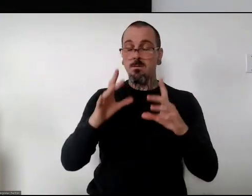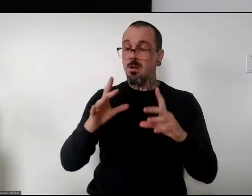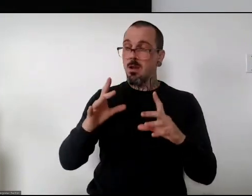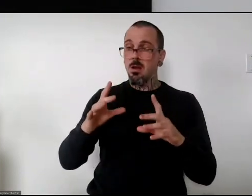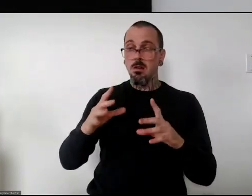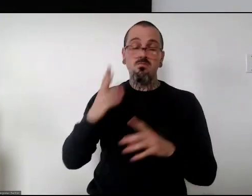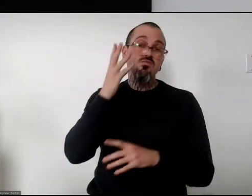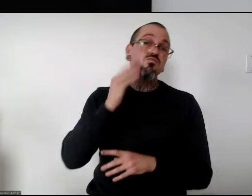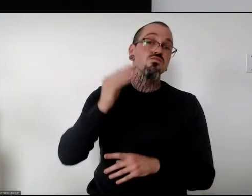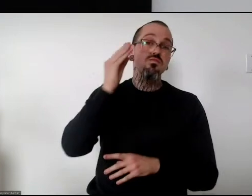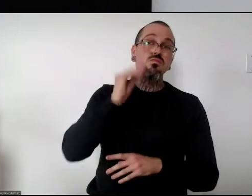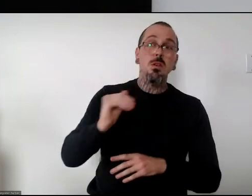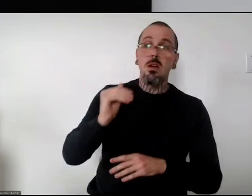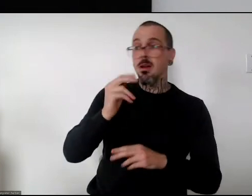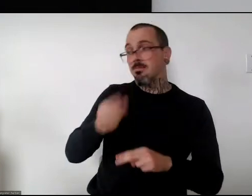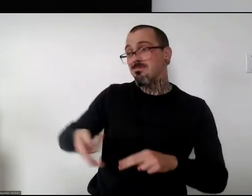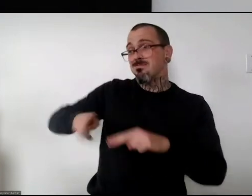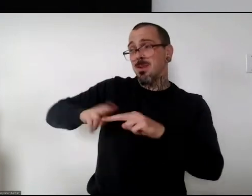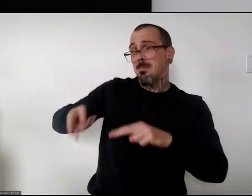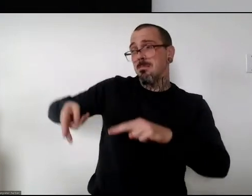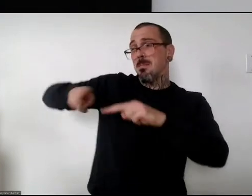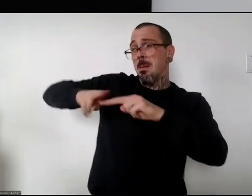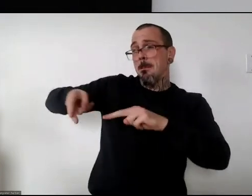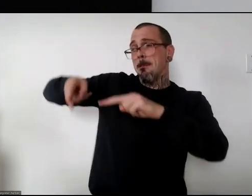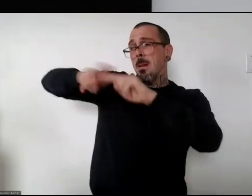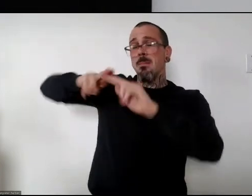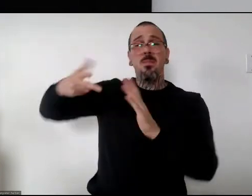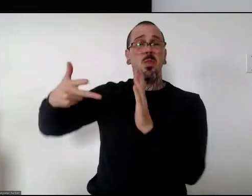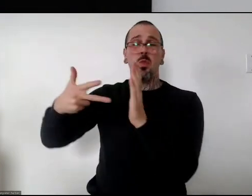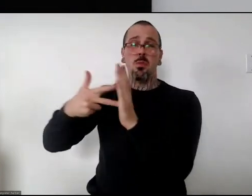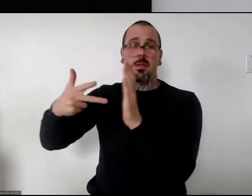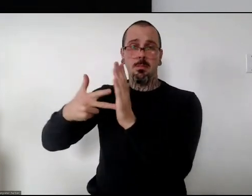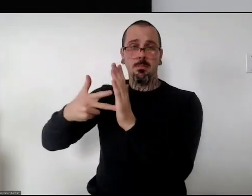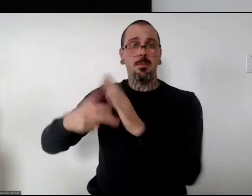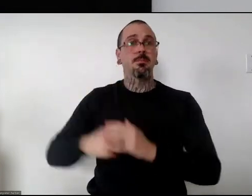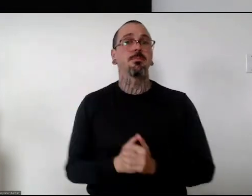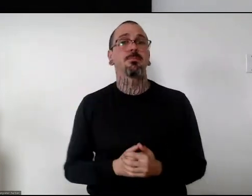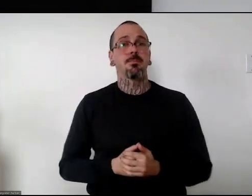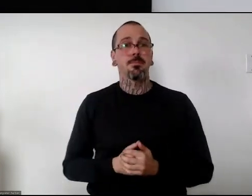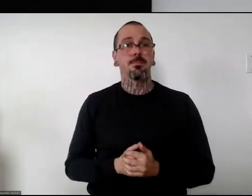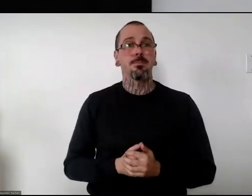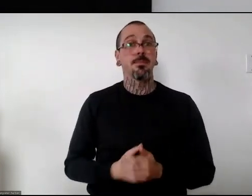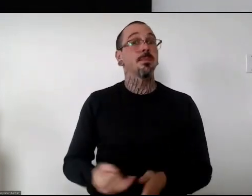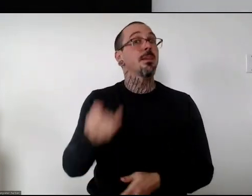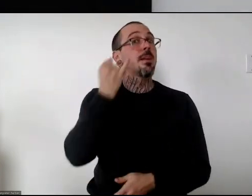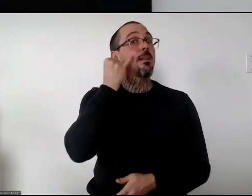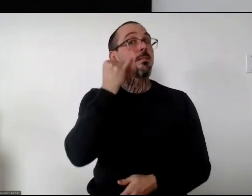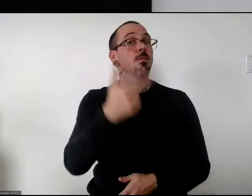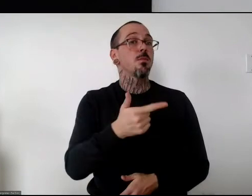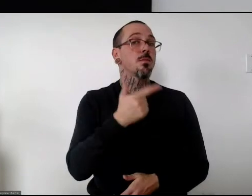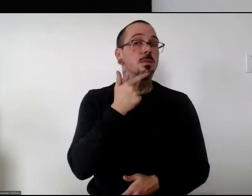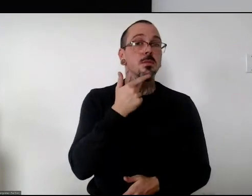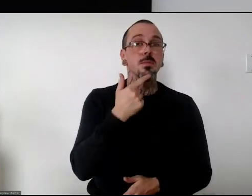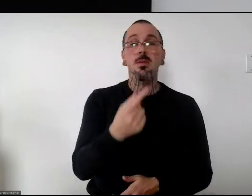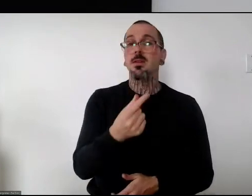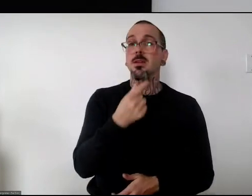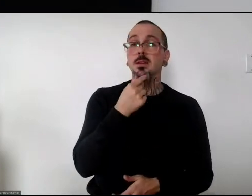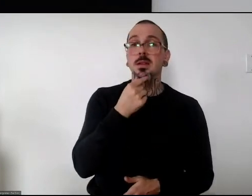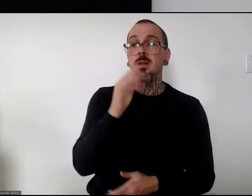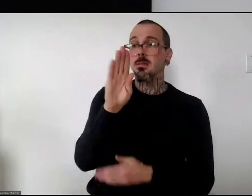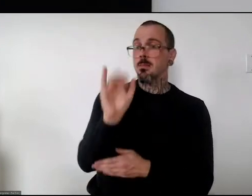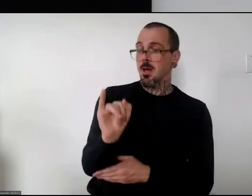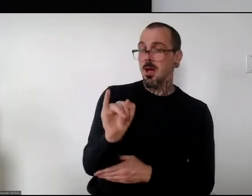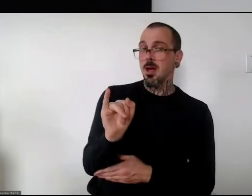non-Indigenous women. And the odds of being a victim of violence are 2 times higher among lesbian, gay, or